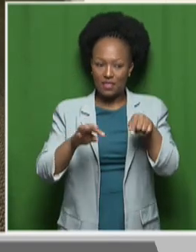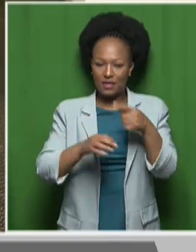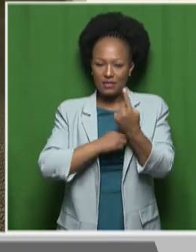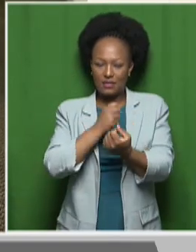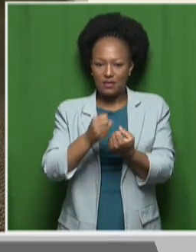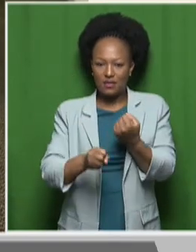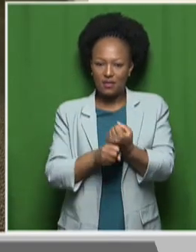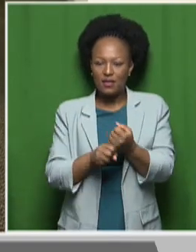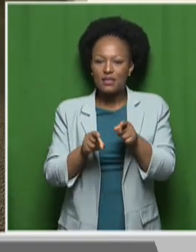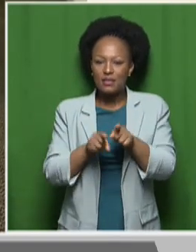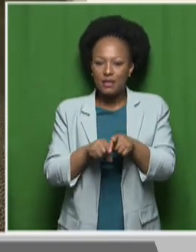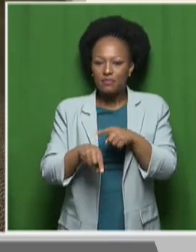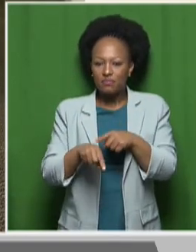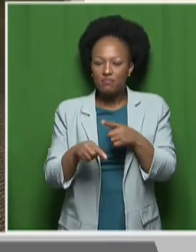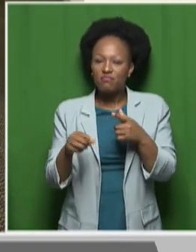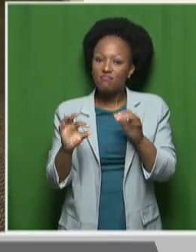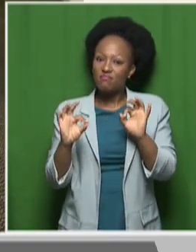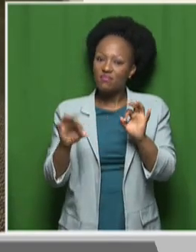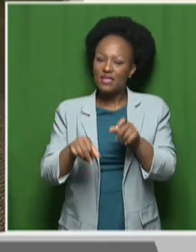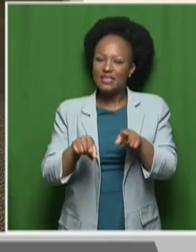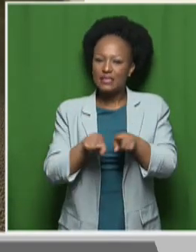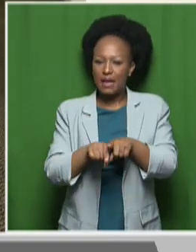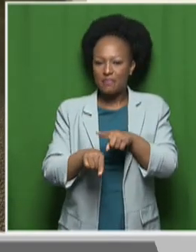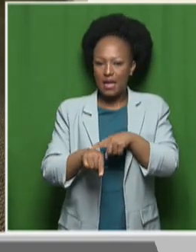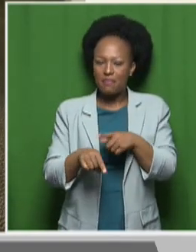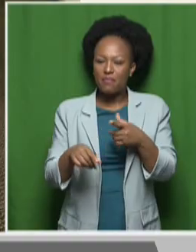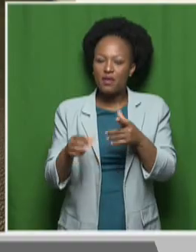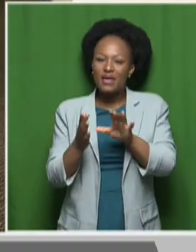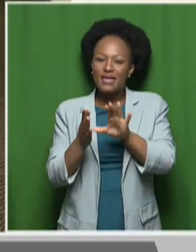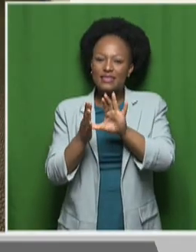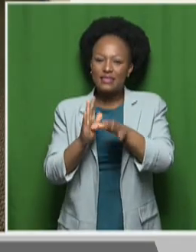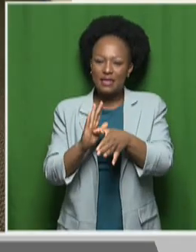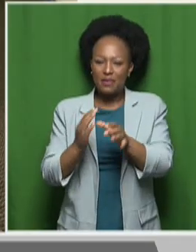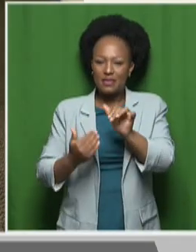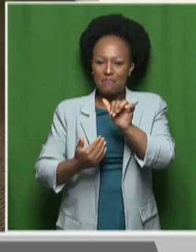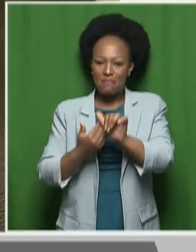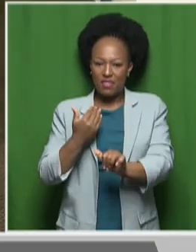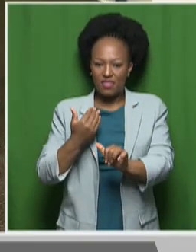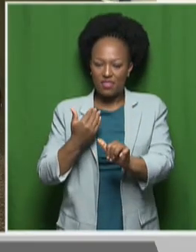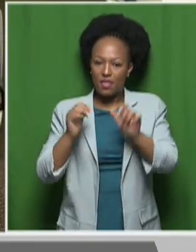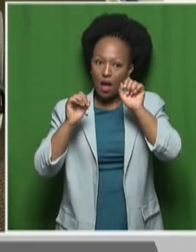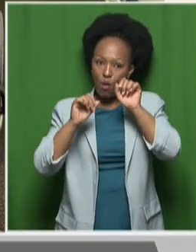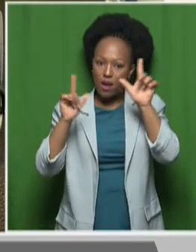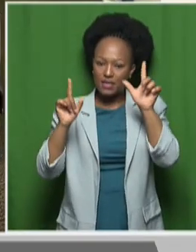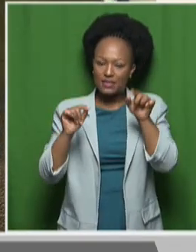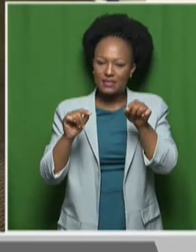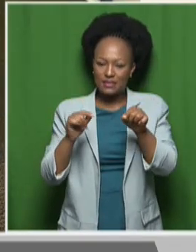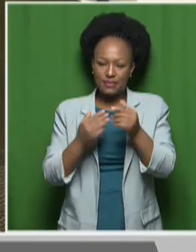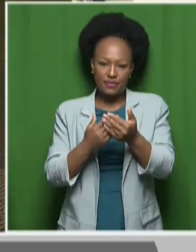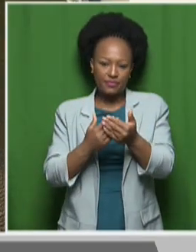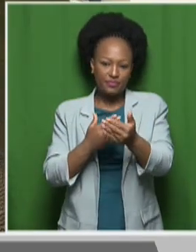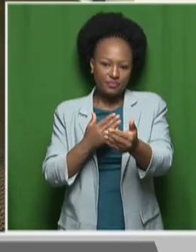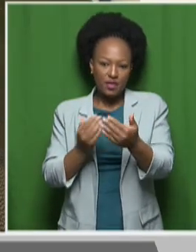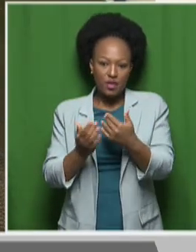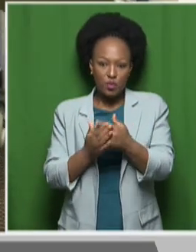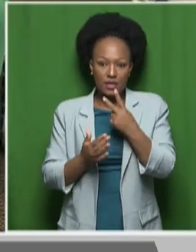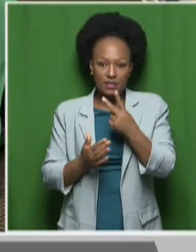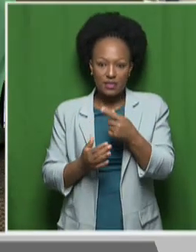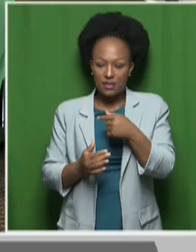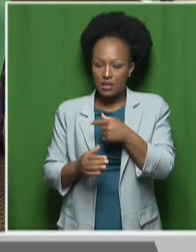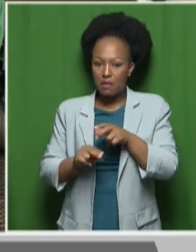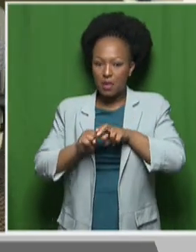also coincides, generally does at the same time this year, with Disability Awareness Month. And as you can see,